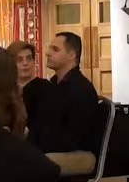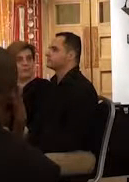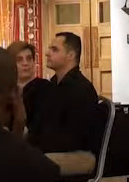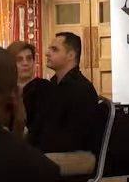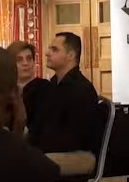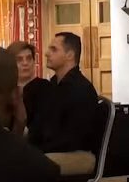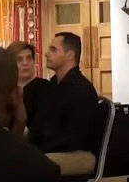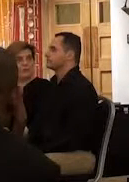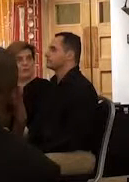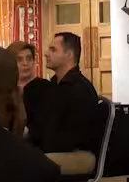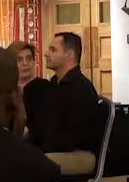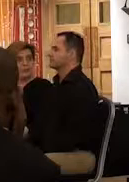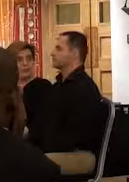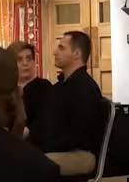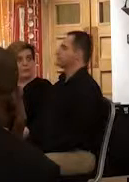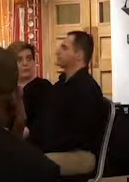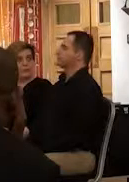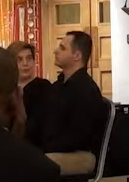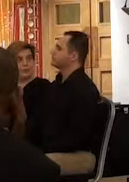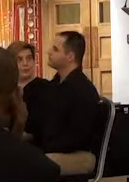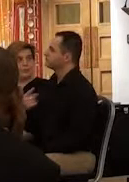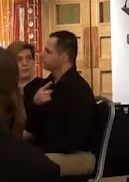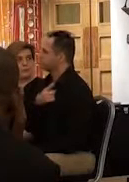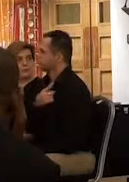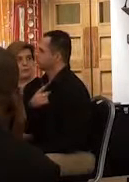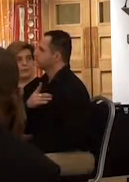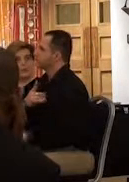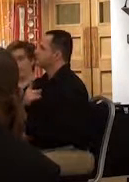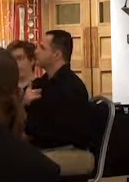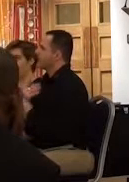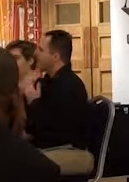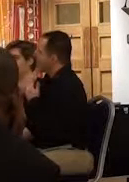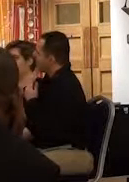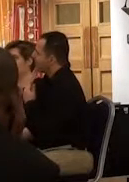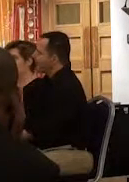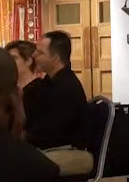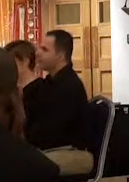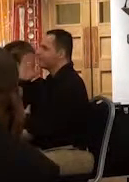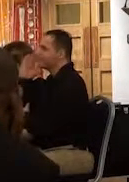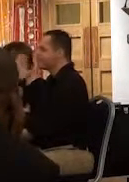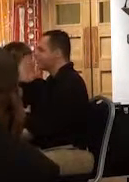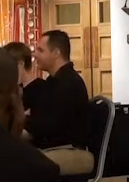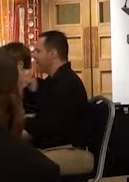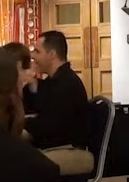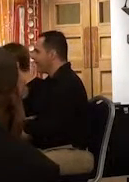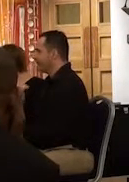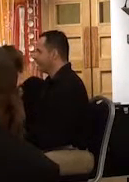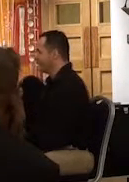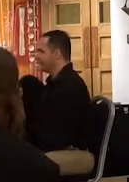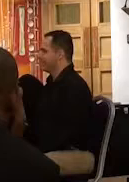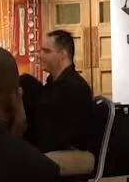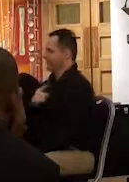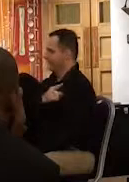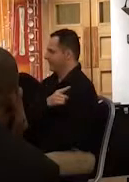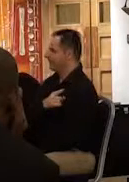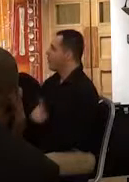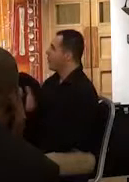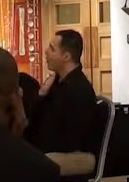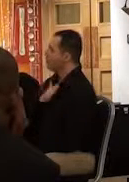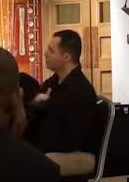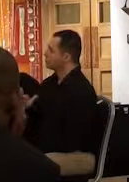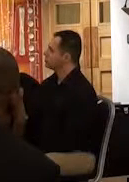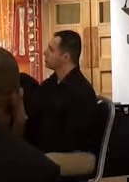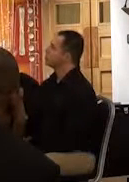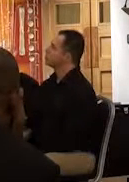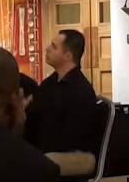measuring anybody, measuring children in particular, doesn't help them grow. And an environment where they feel safe